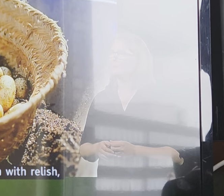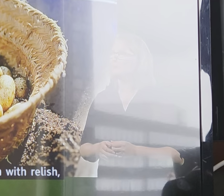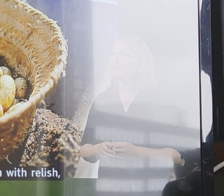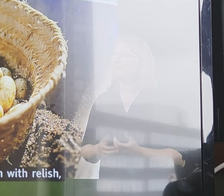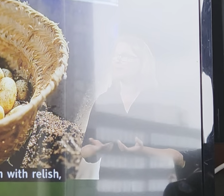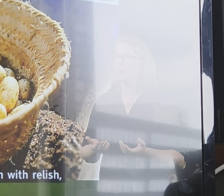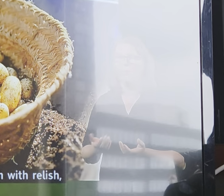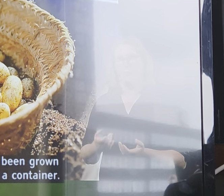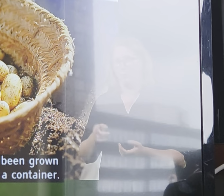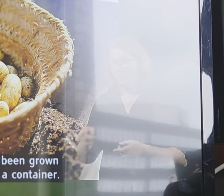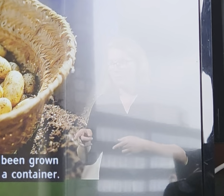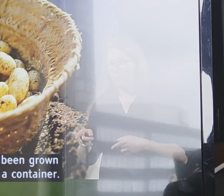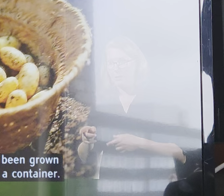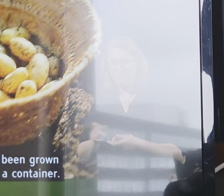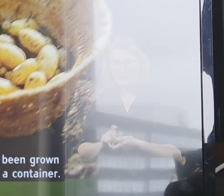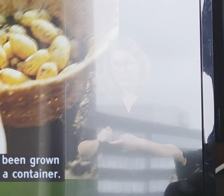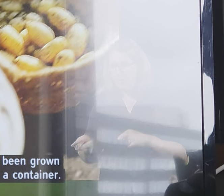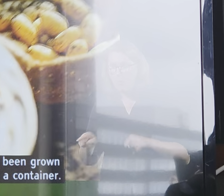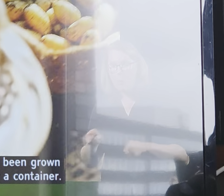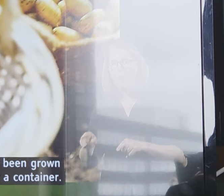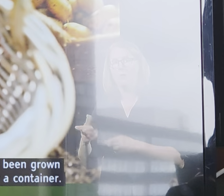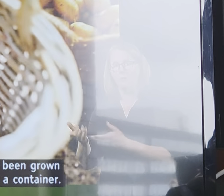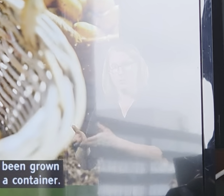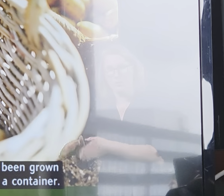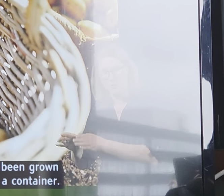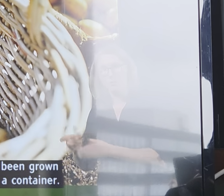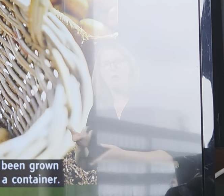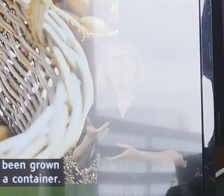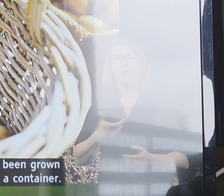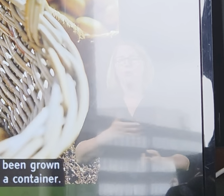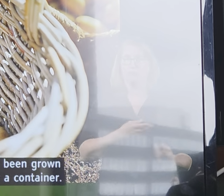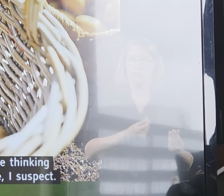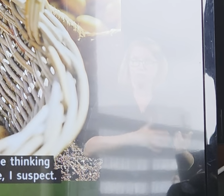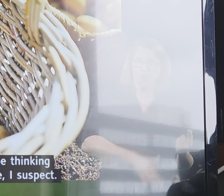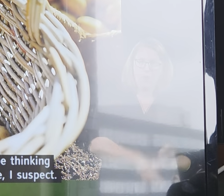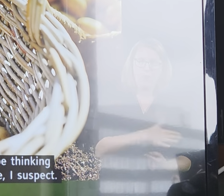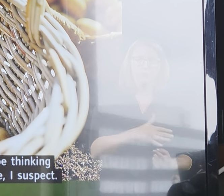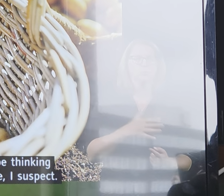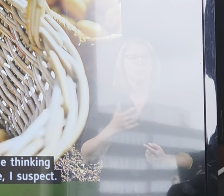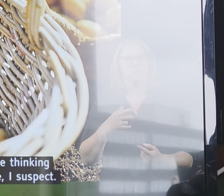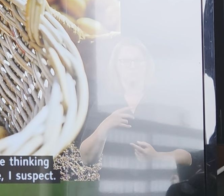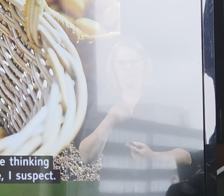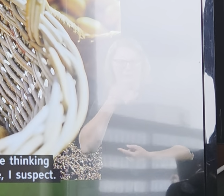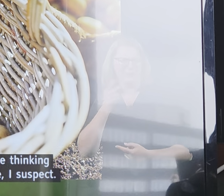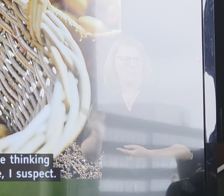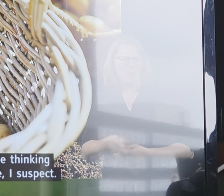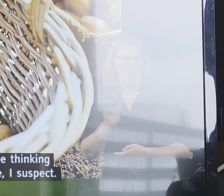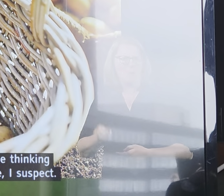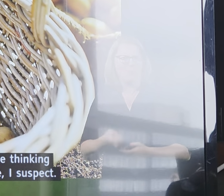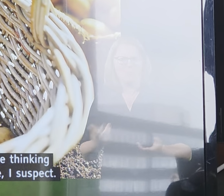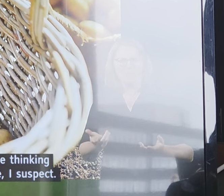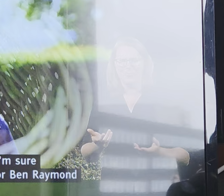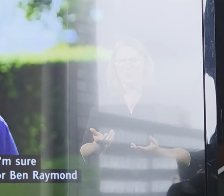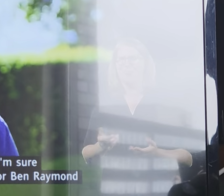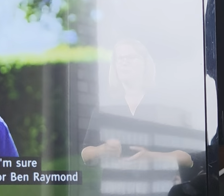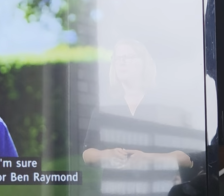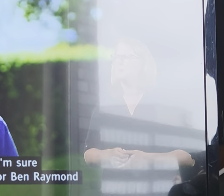with relish, whether they've been grown in the ground or a container. And I'll just be thinking about the taste, I